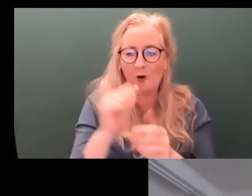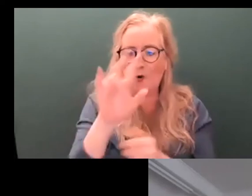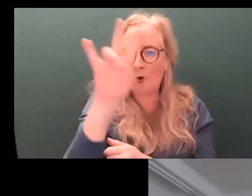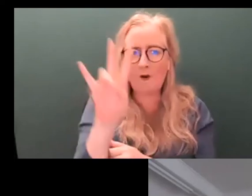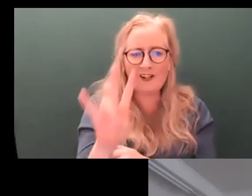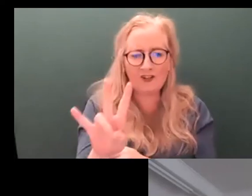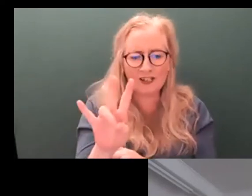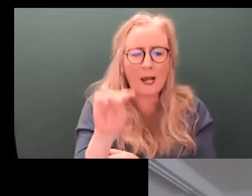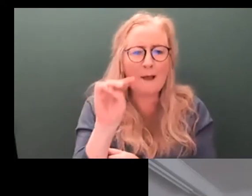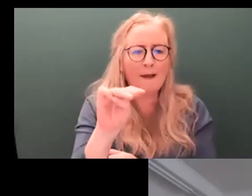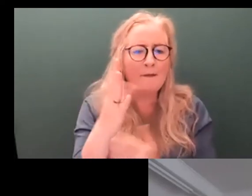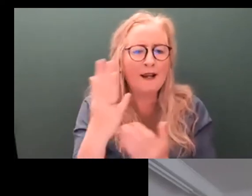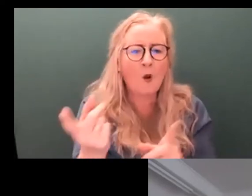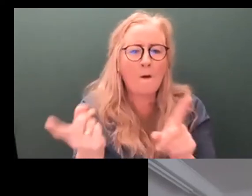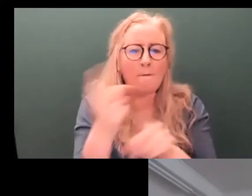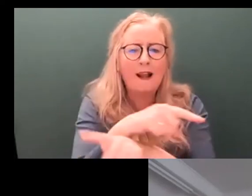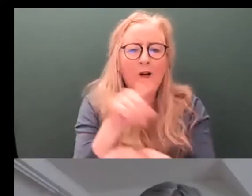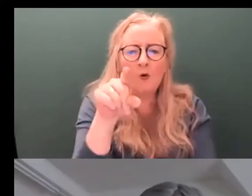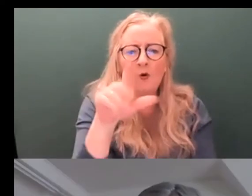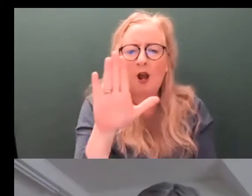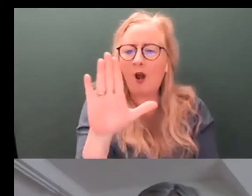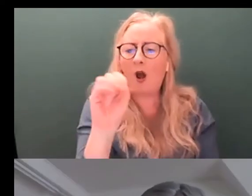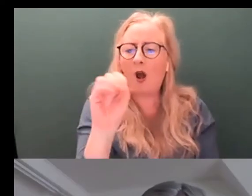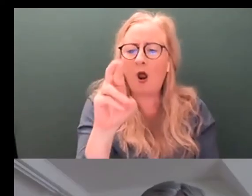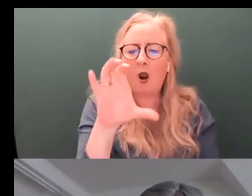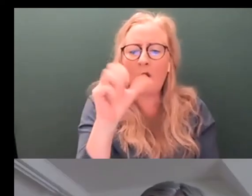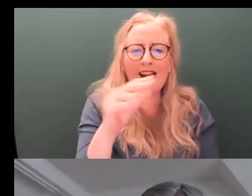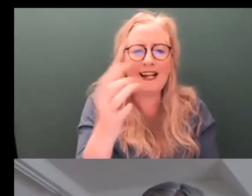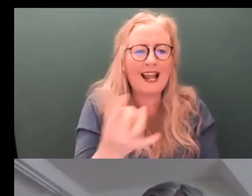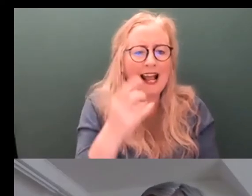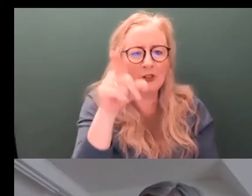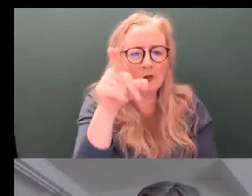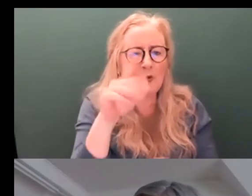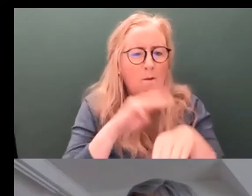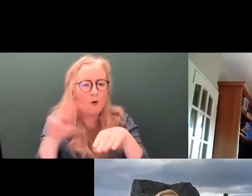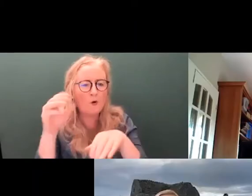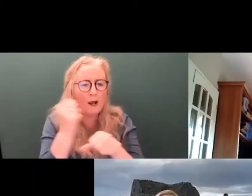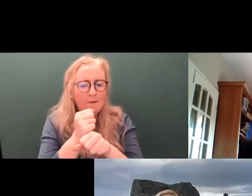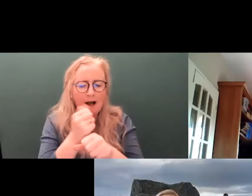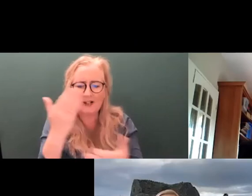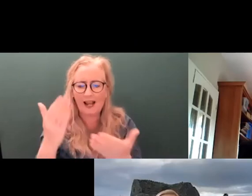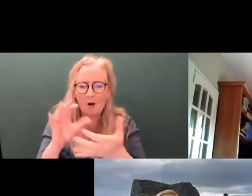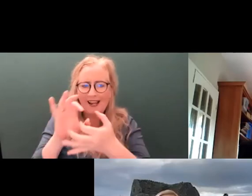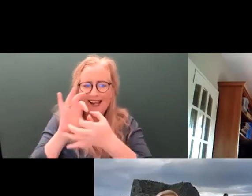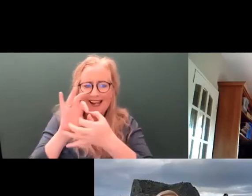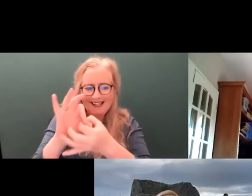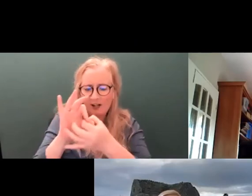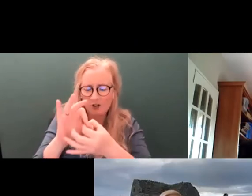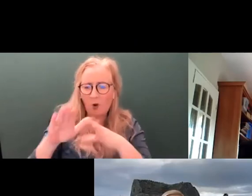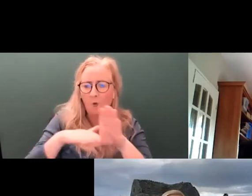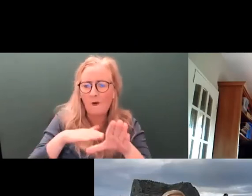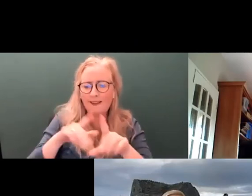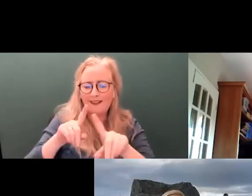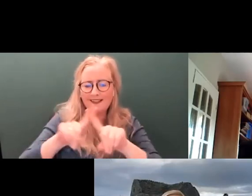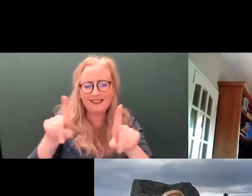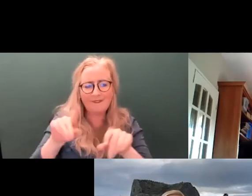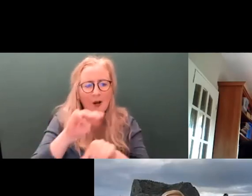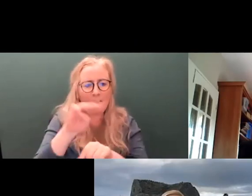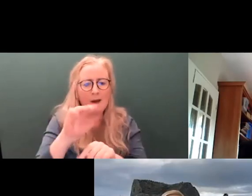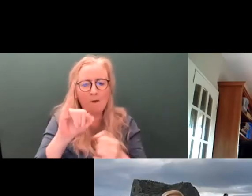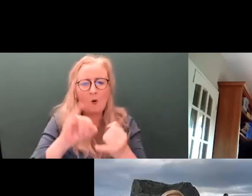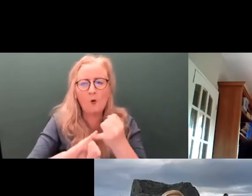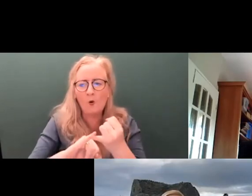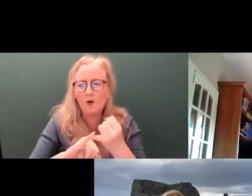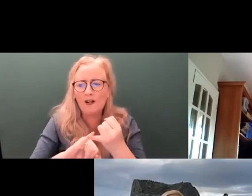I might just go back Lorcan and ask you a little bit more there about engaging with people who are in